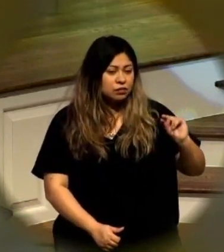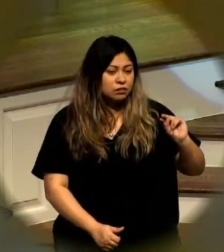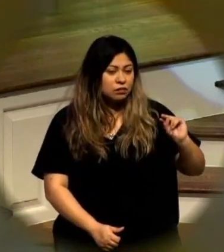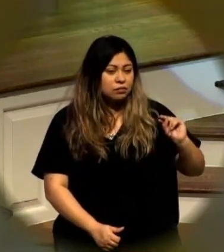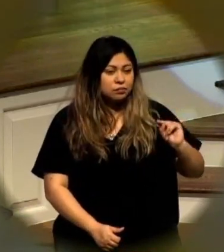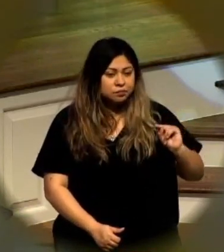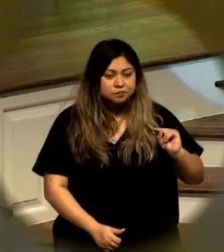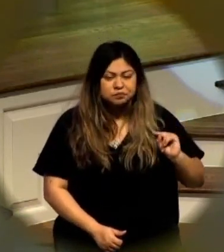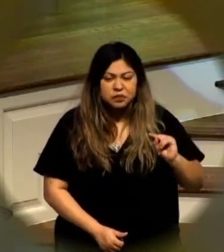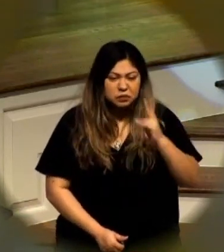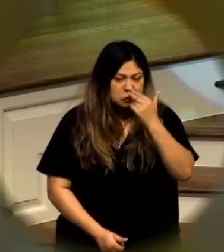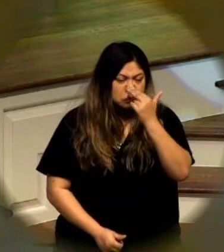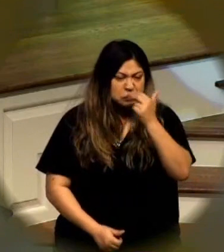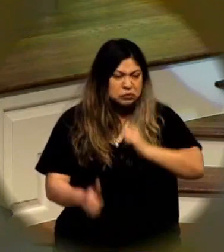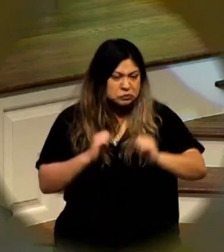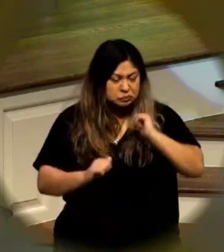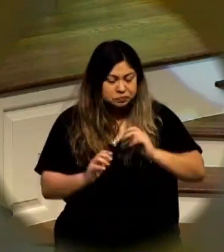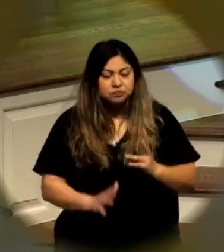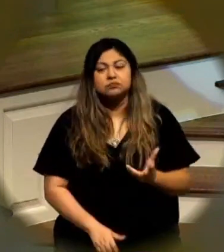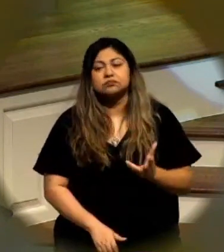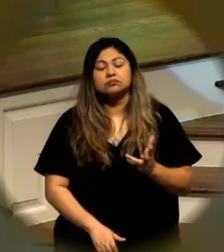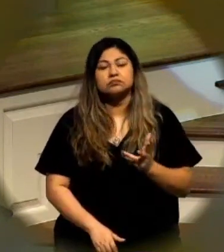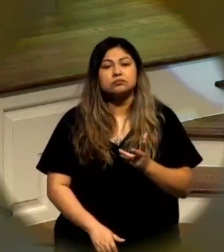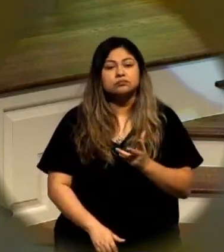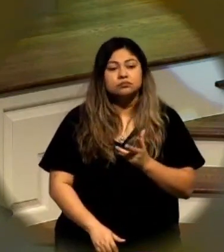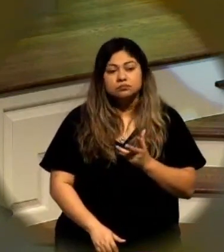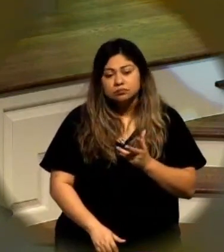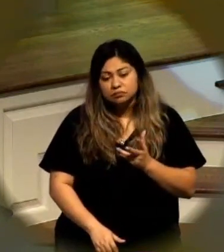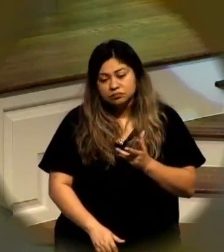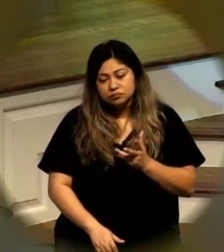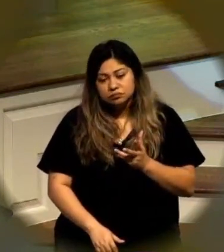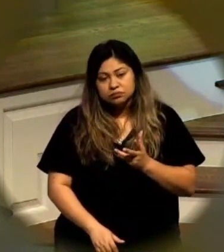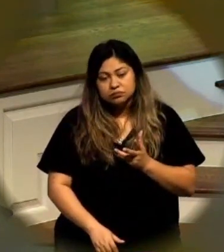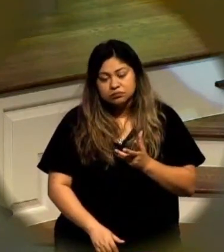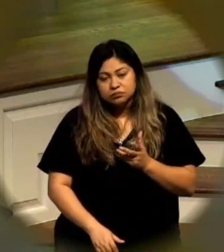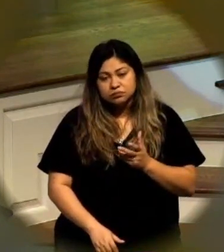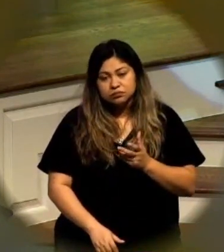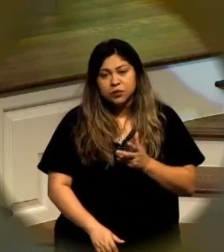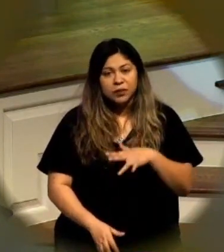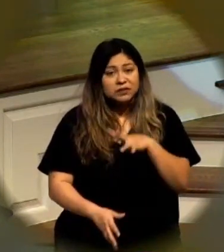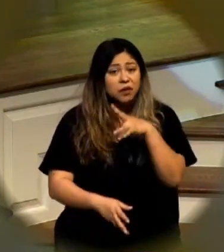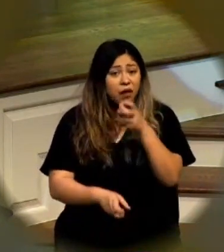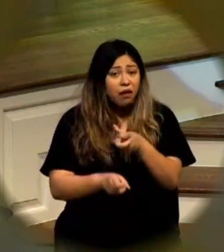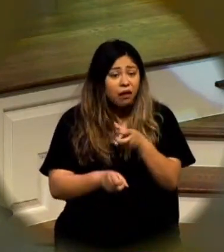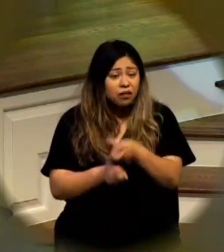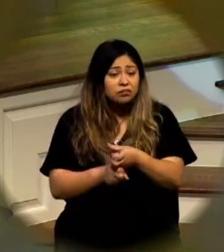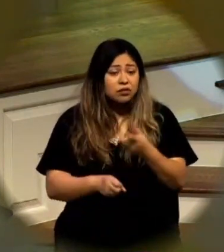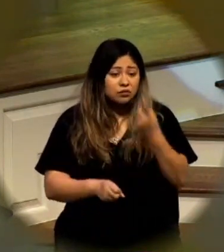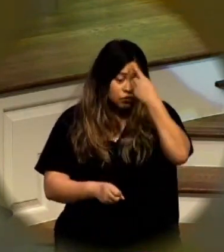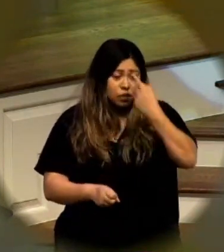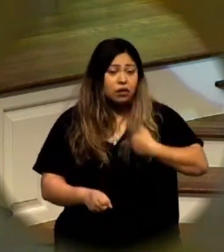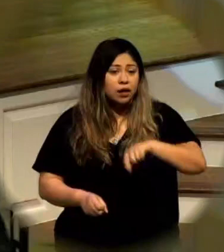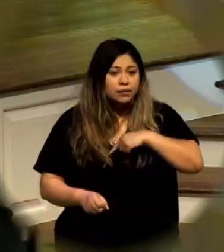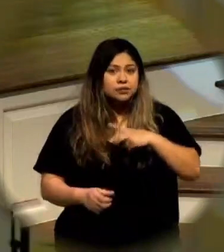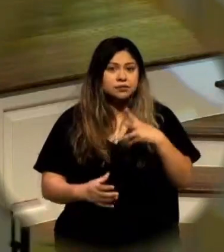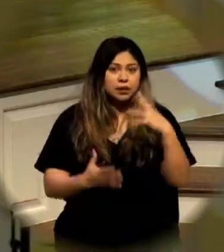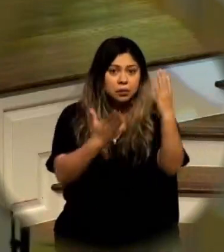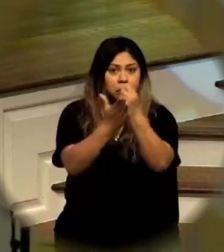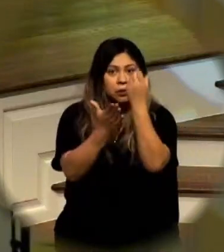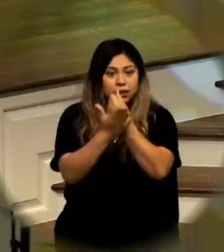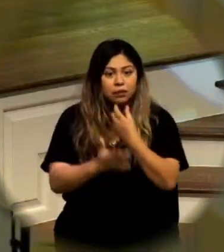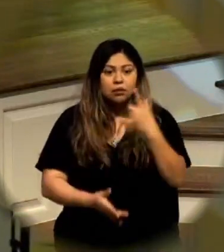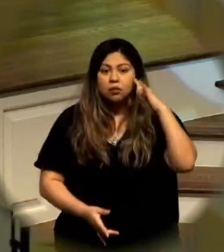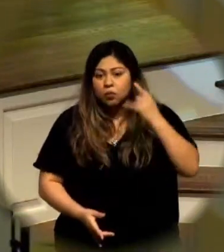little plastic trophies we sometimes work so hard to get. It doesn't take awards of gold or silver, does it, for